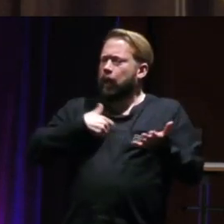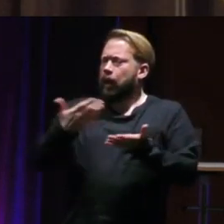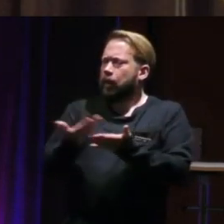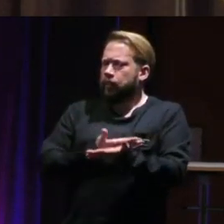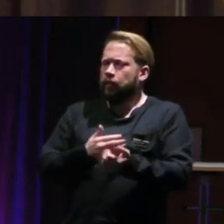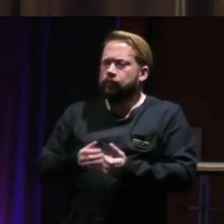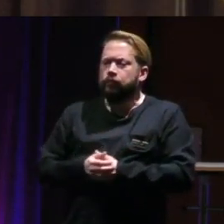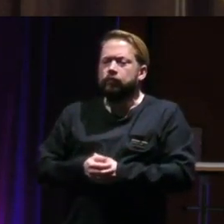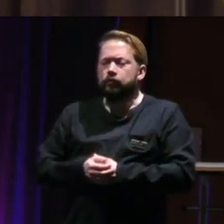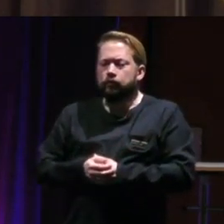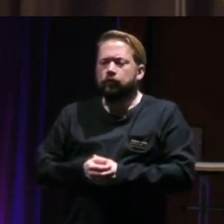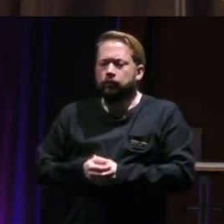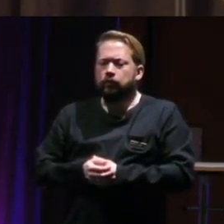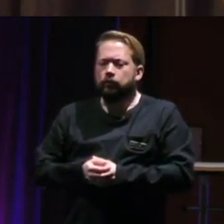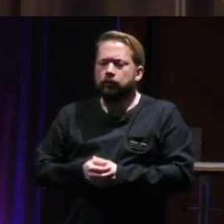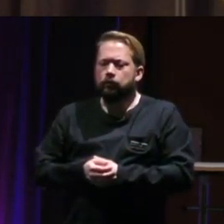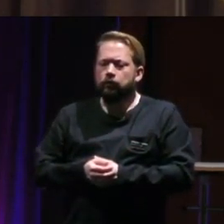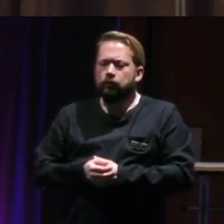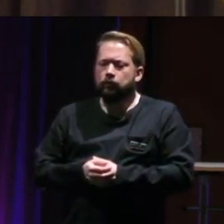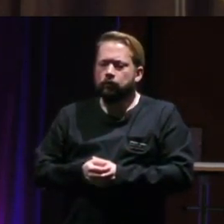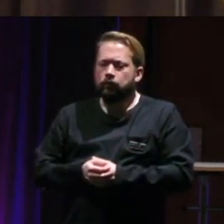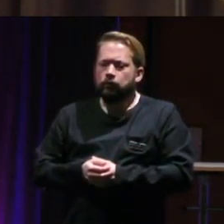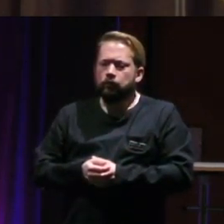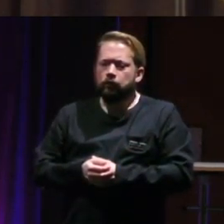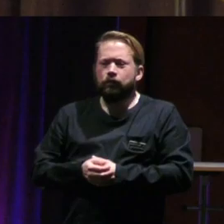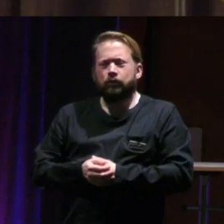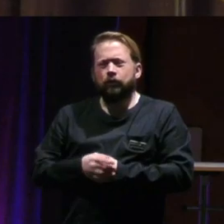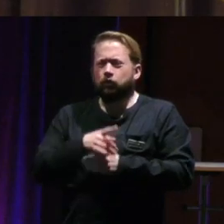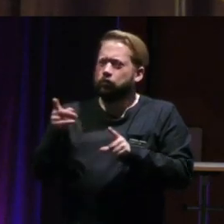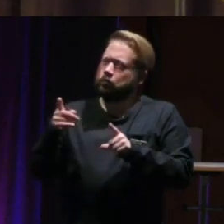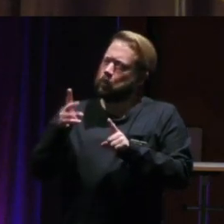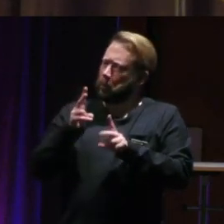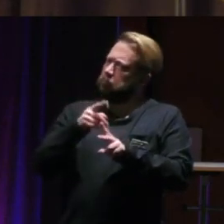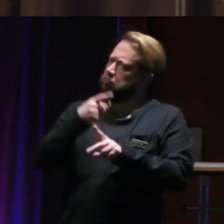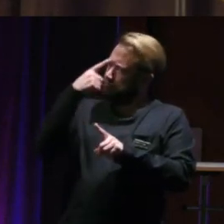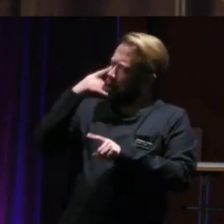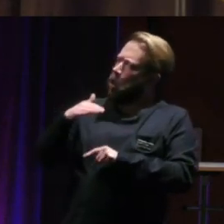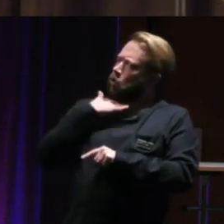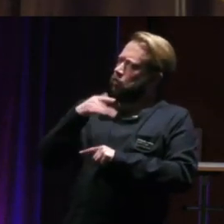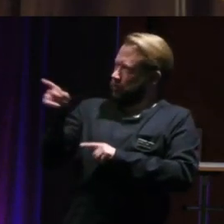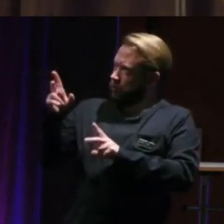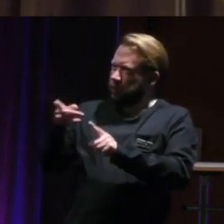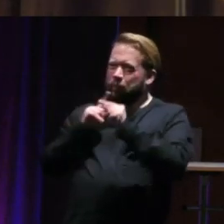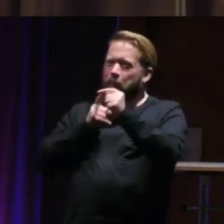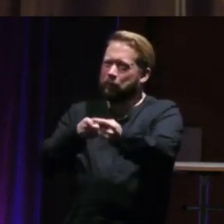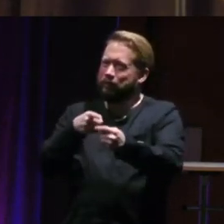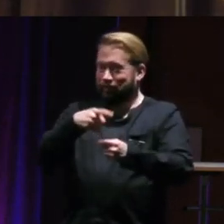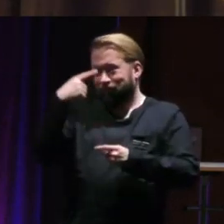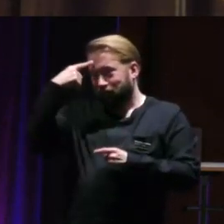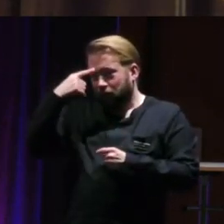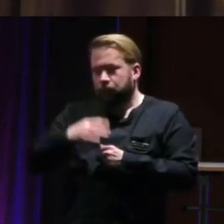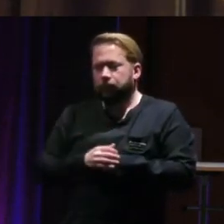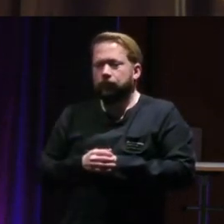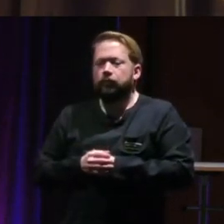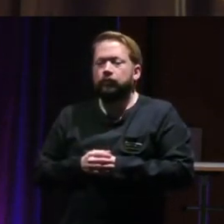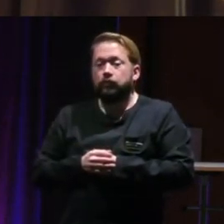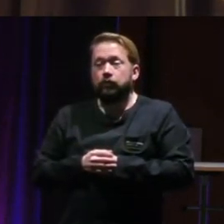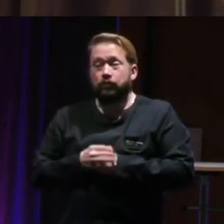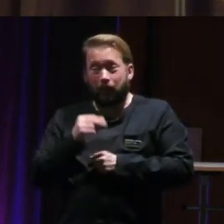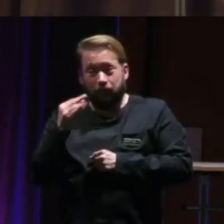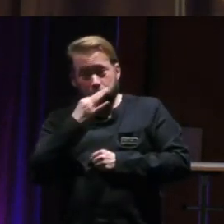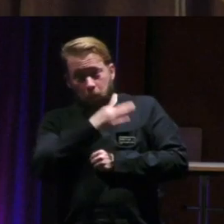they want to hate those people who don't like this idea. Mm-hmm. And who are those? Are the, for example, you both and the